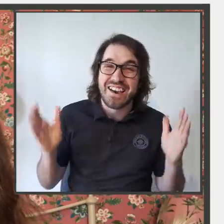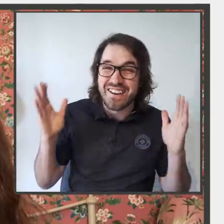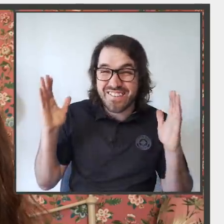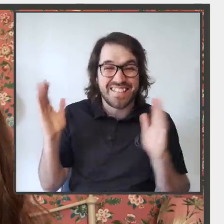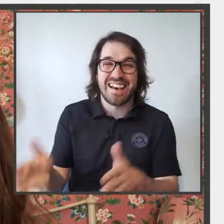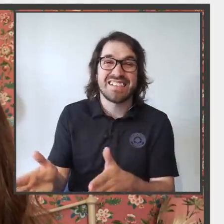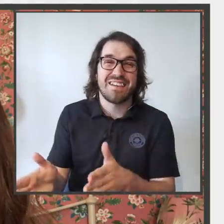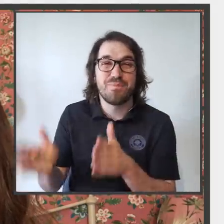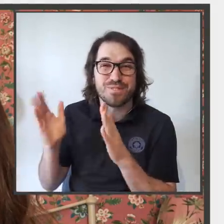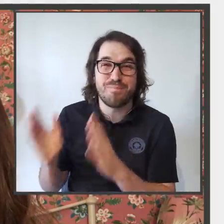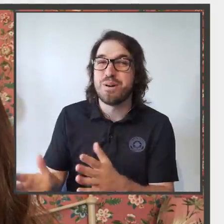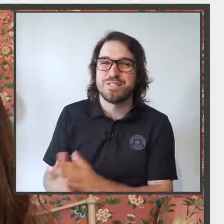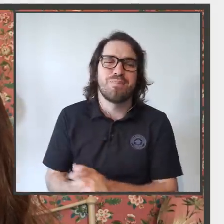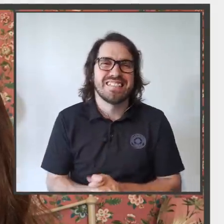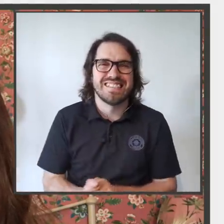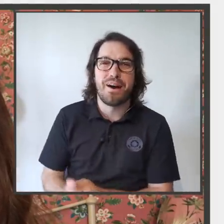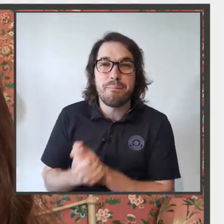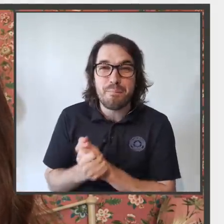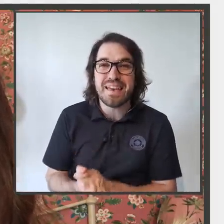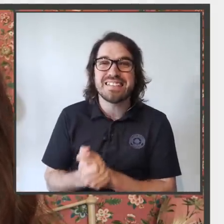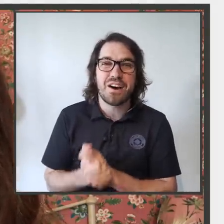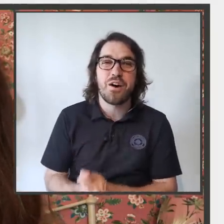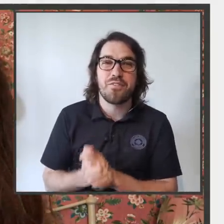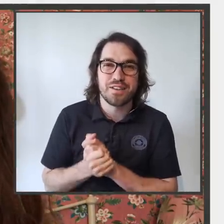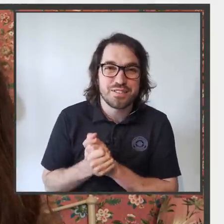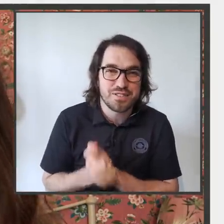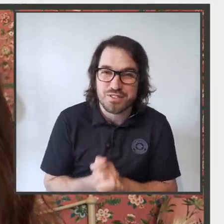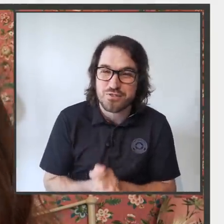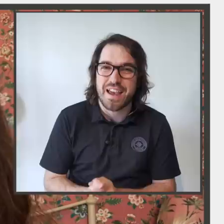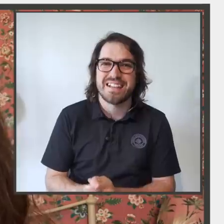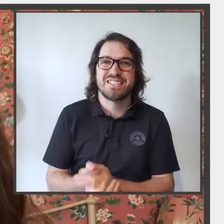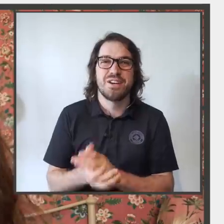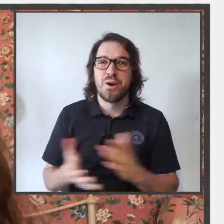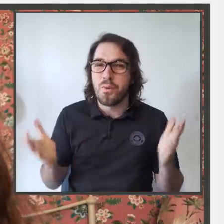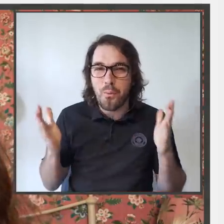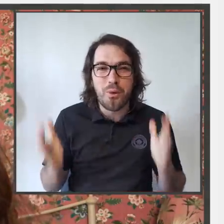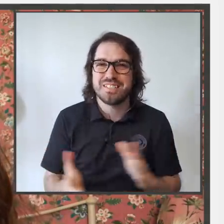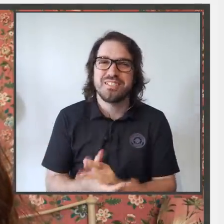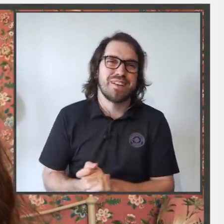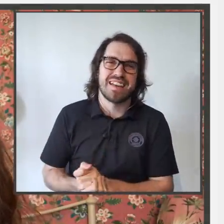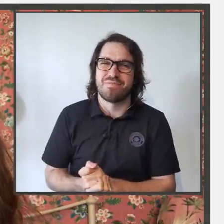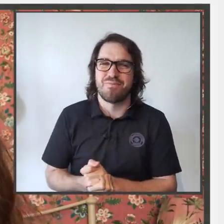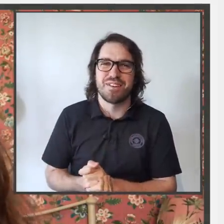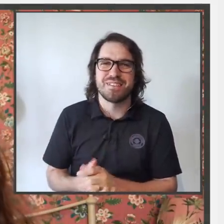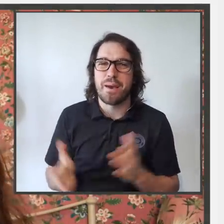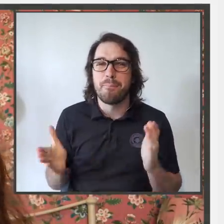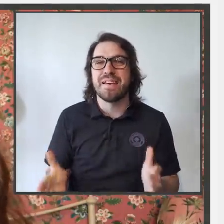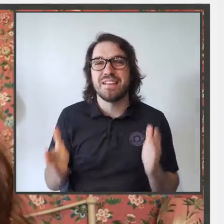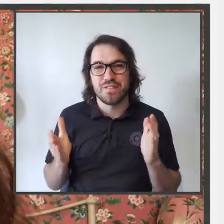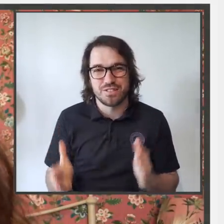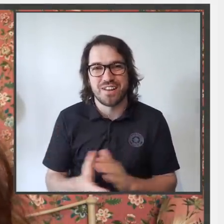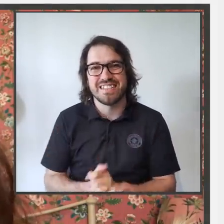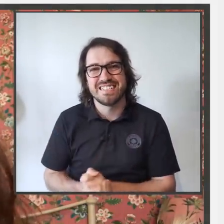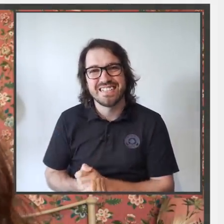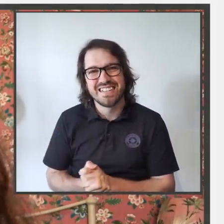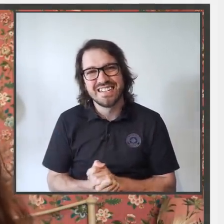Okay, that example's much better. A bit of a stretch. What do you mean, Catherine, when you say a bit of